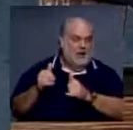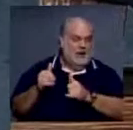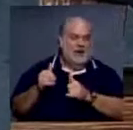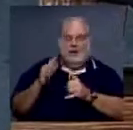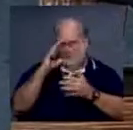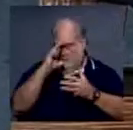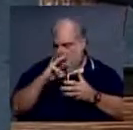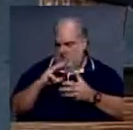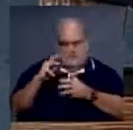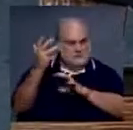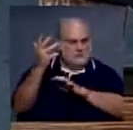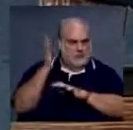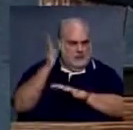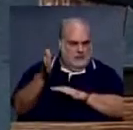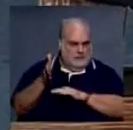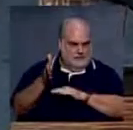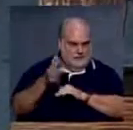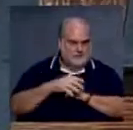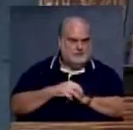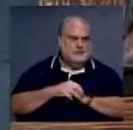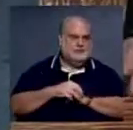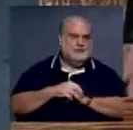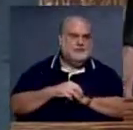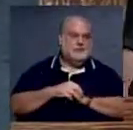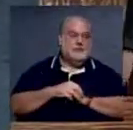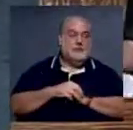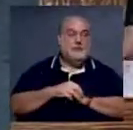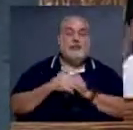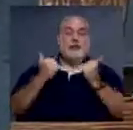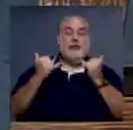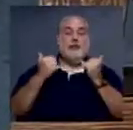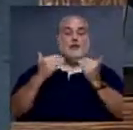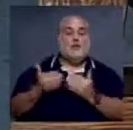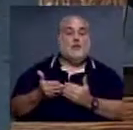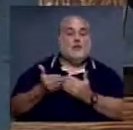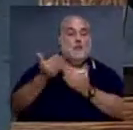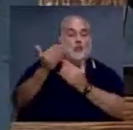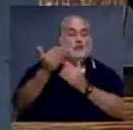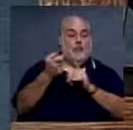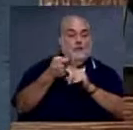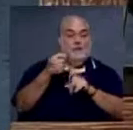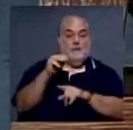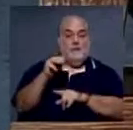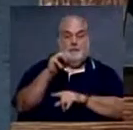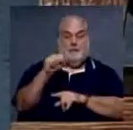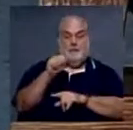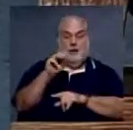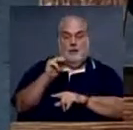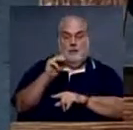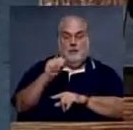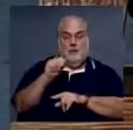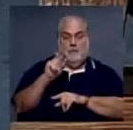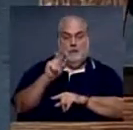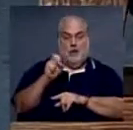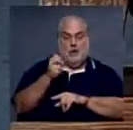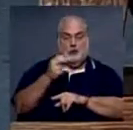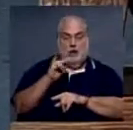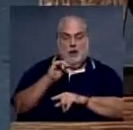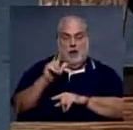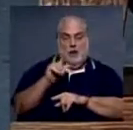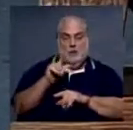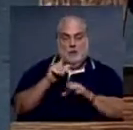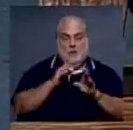chaotic. Now, in the proposal from Ms. Marshall to the city, to the planning,